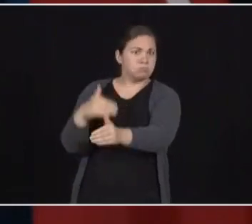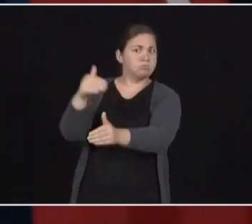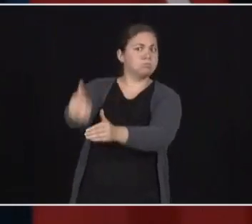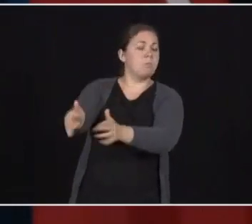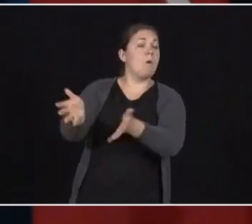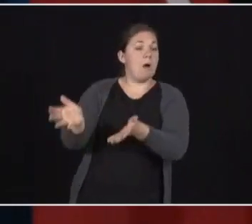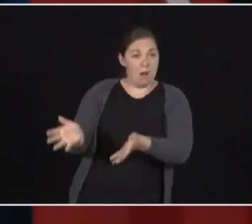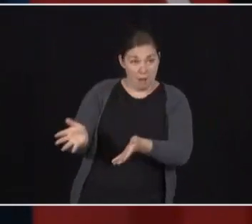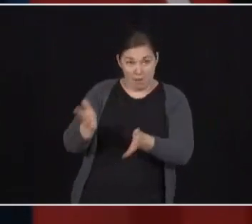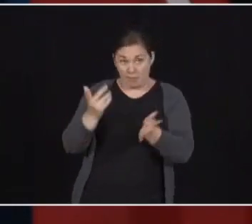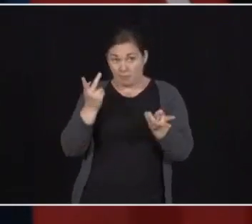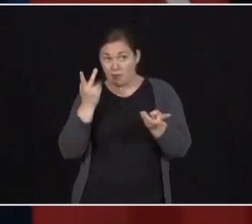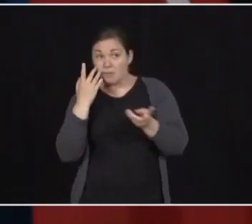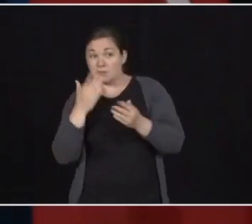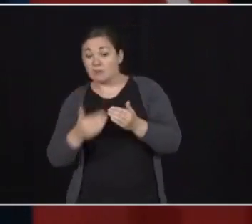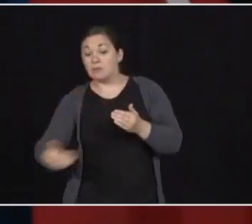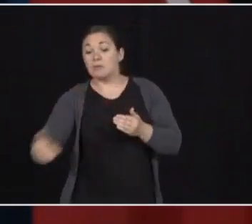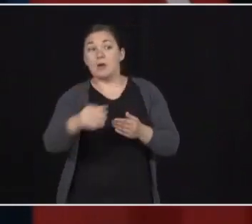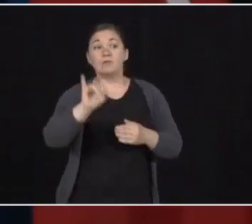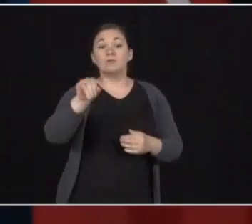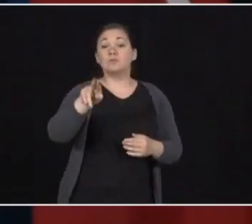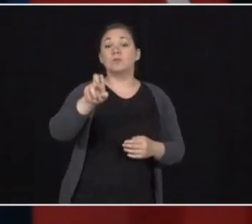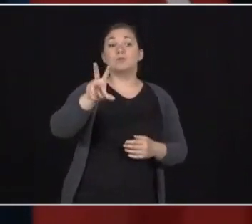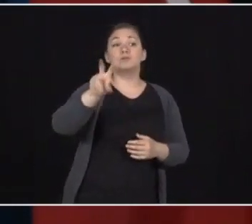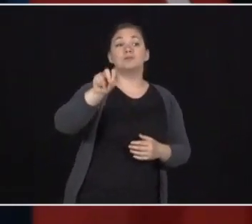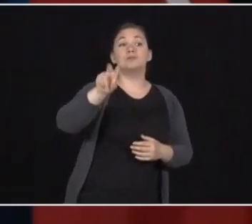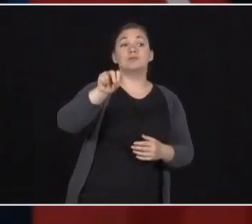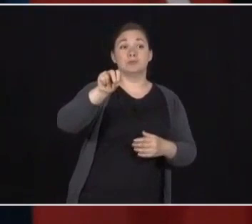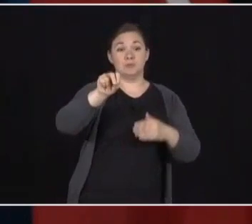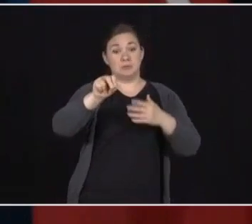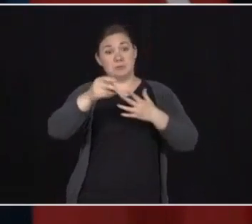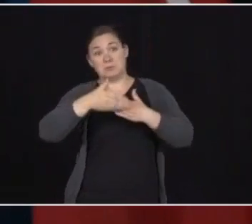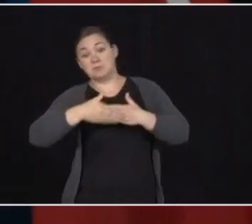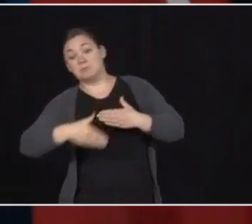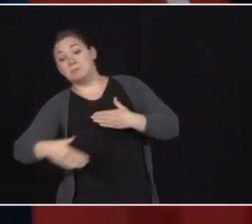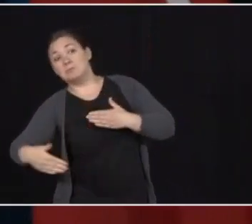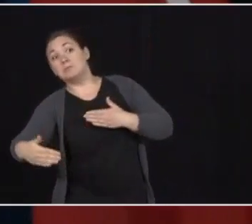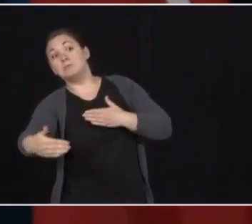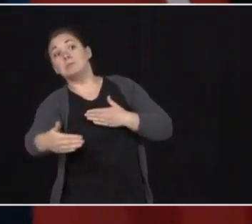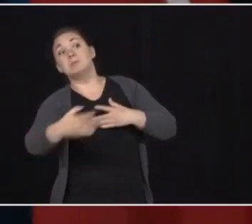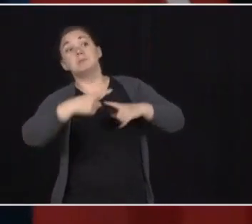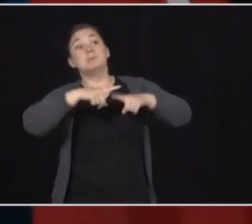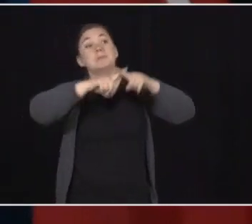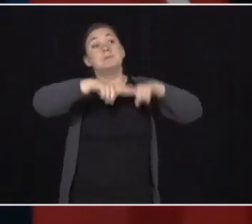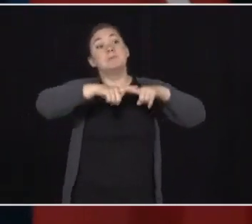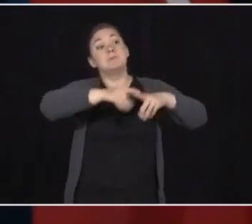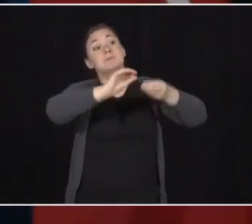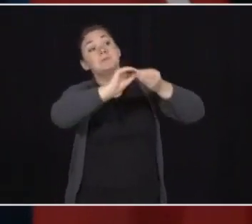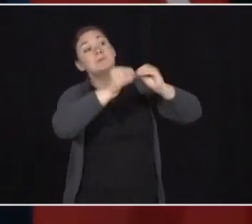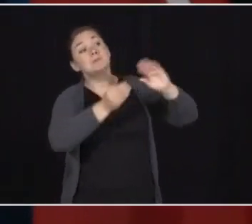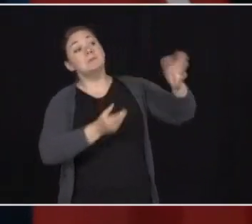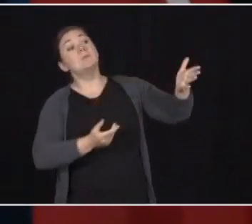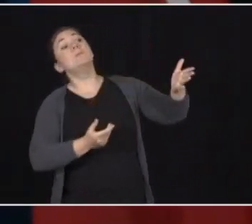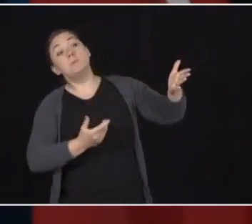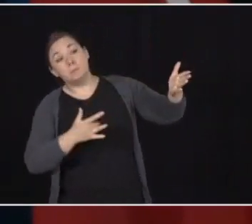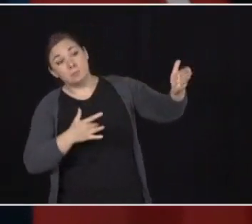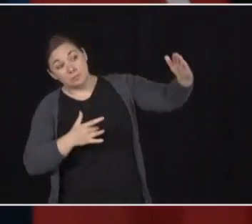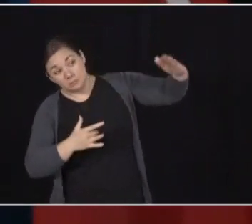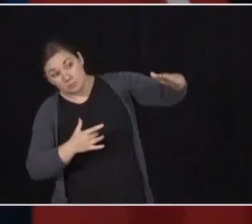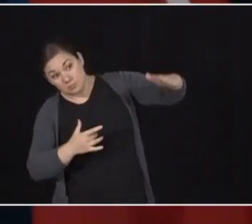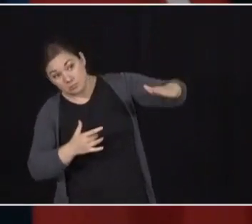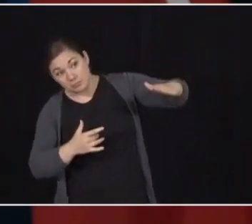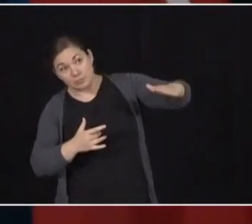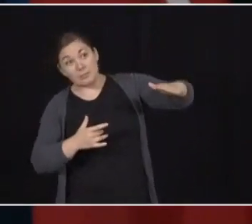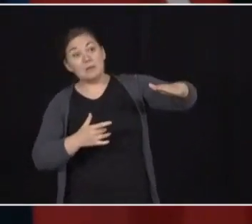so a lot of things can happen in the 4 weeks, especially if we see the numbers come down. We'll be looking at other